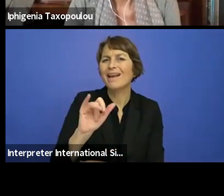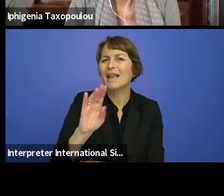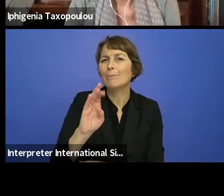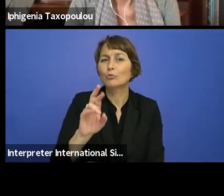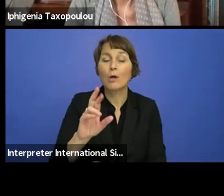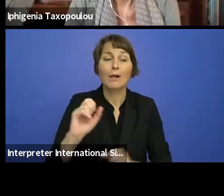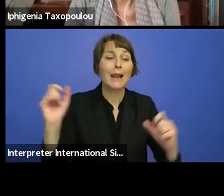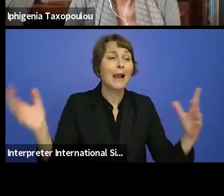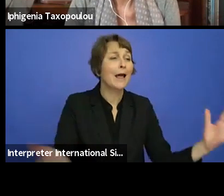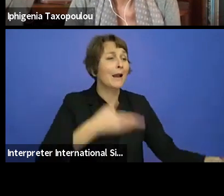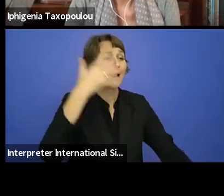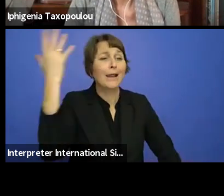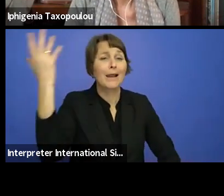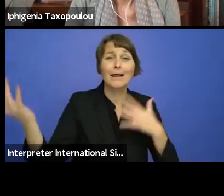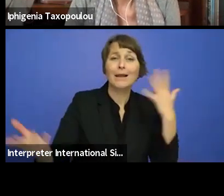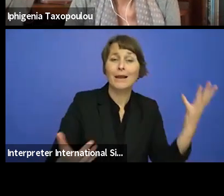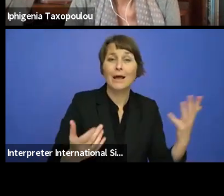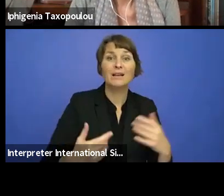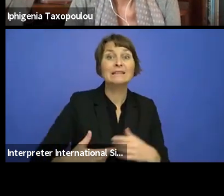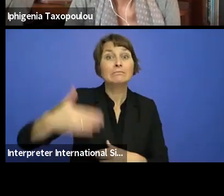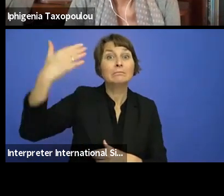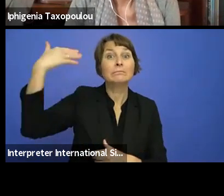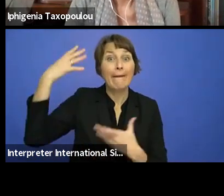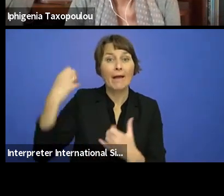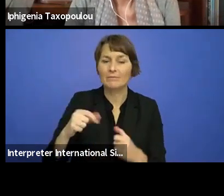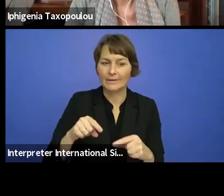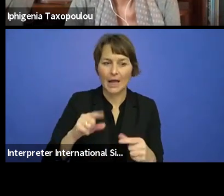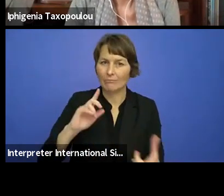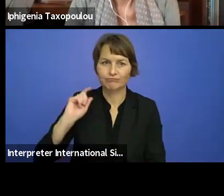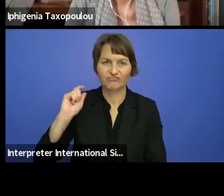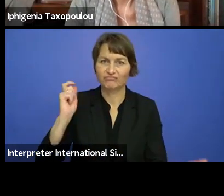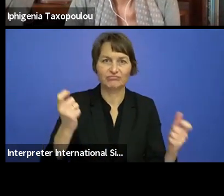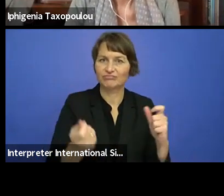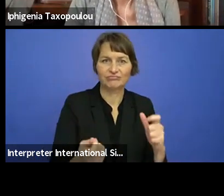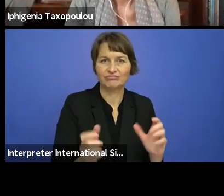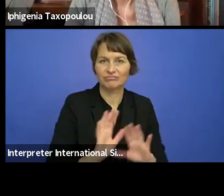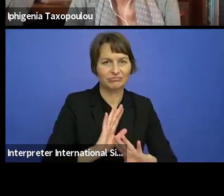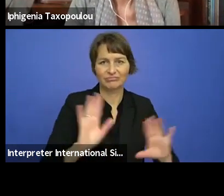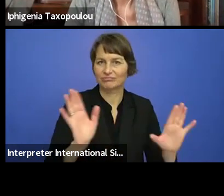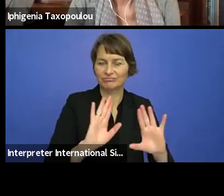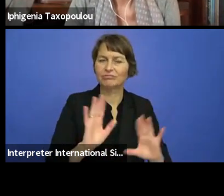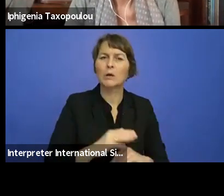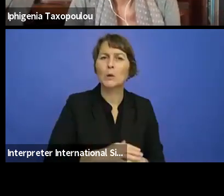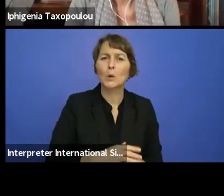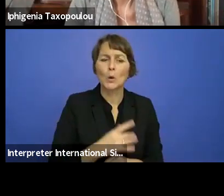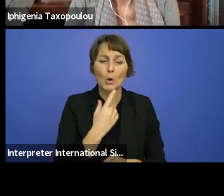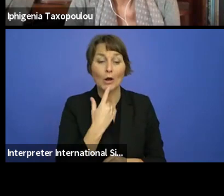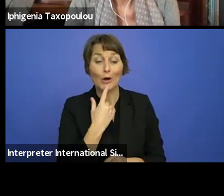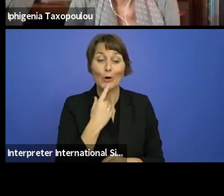playground that we know until now, and that it's no longer a matter of looking at it